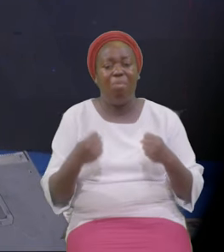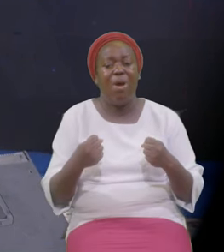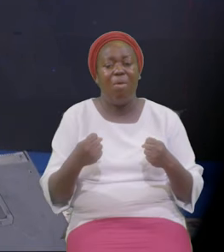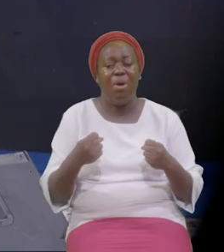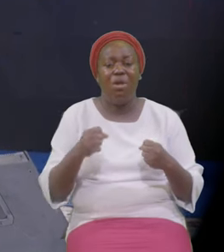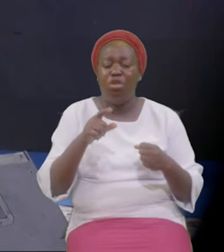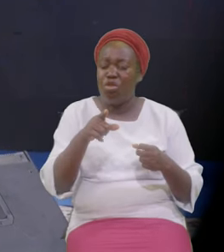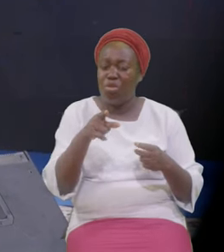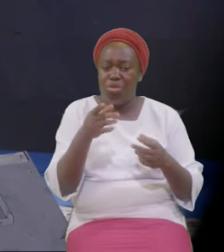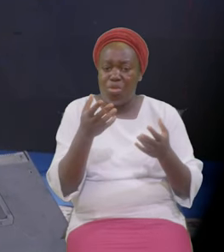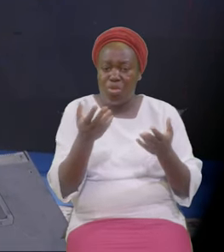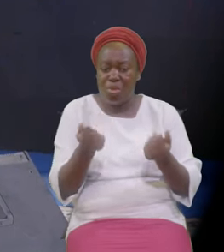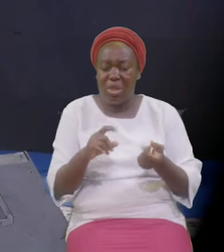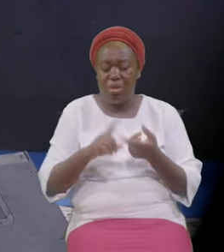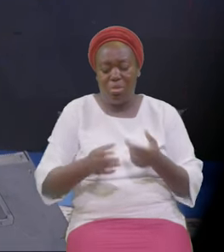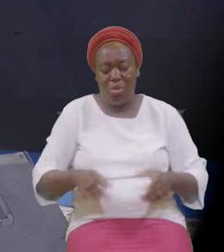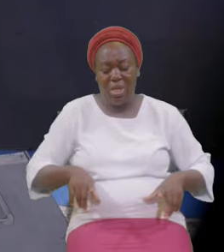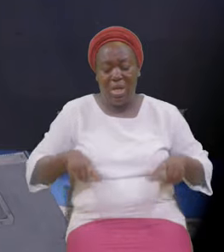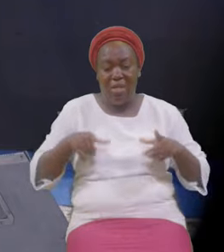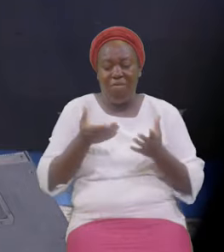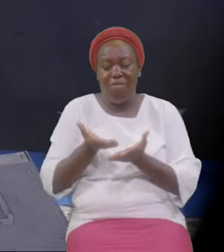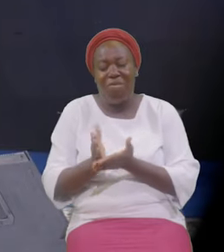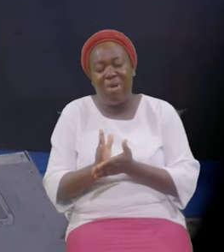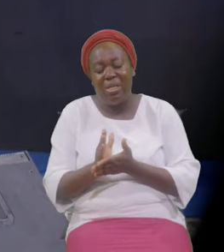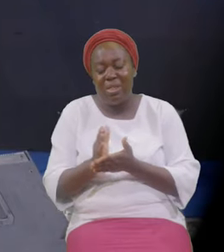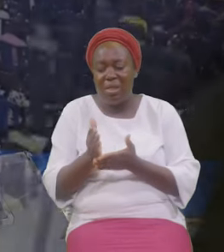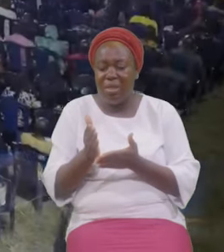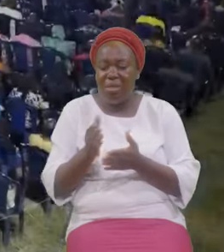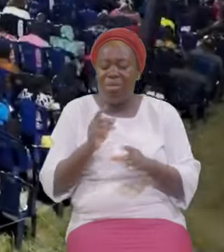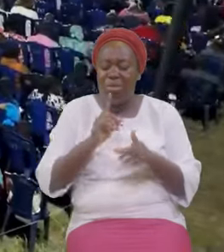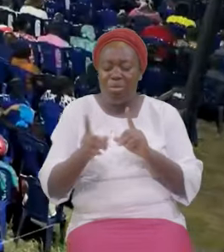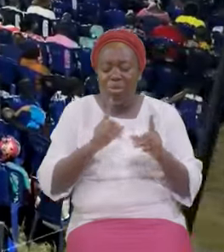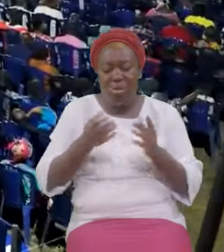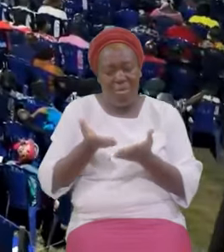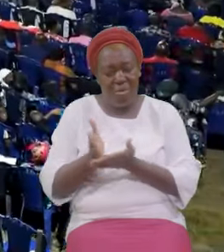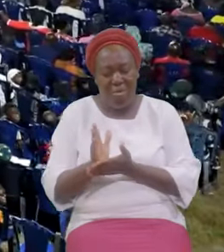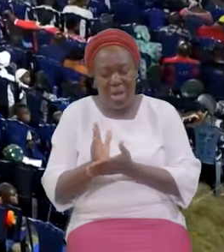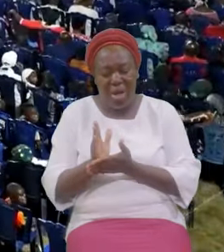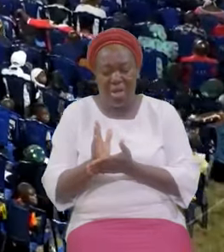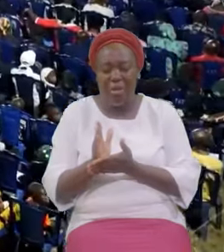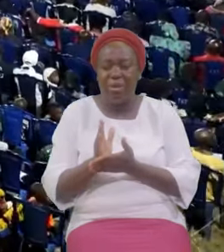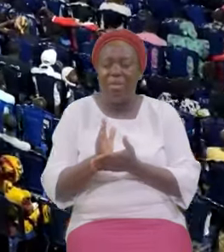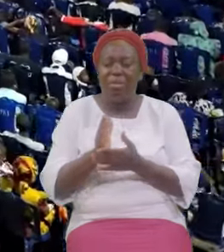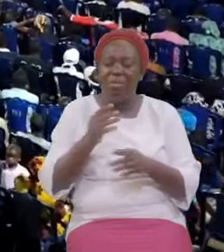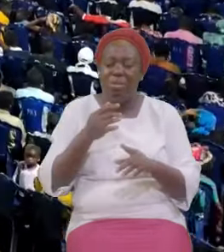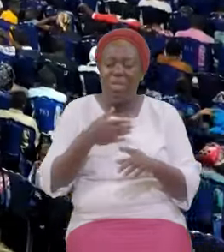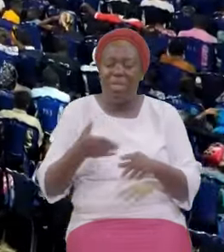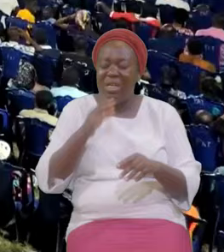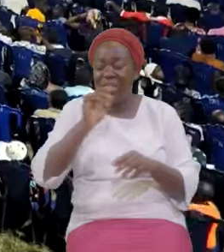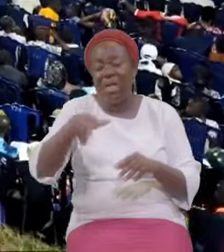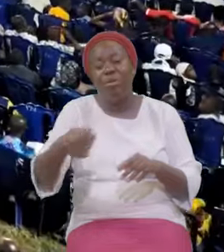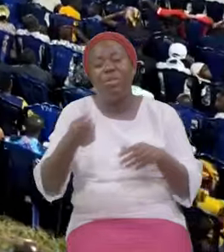to live right, live straight, talk right, talk straight. There's another power